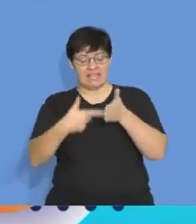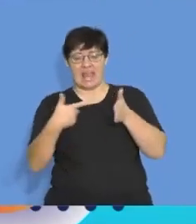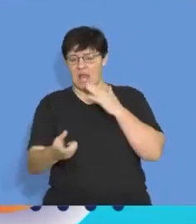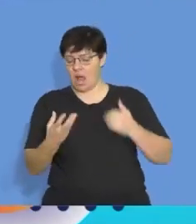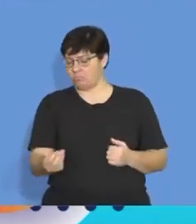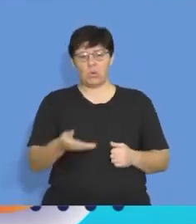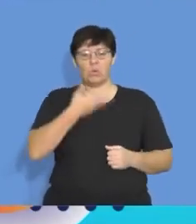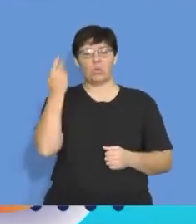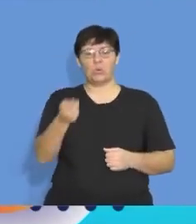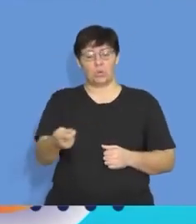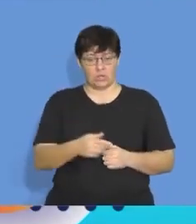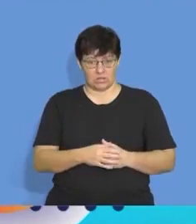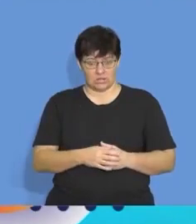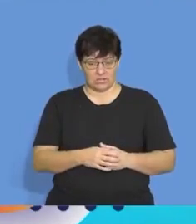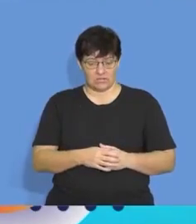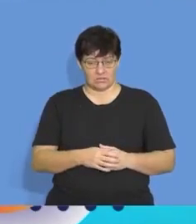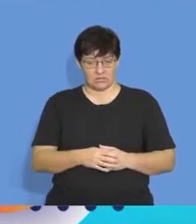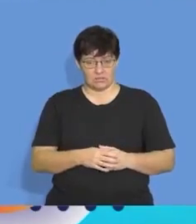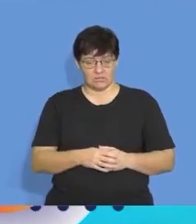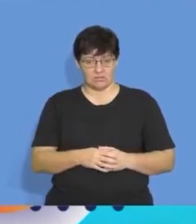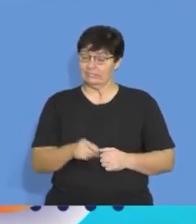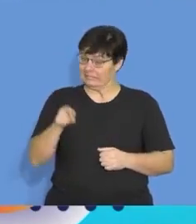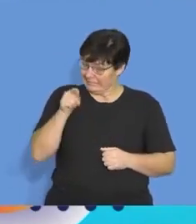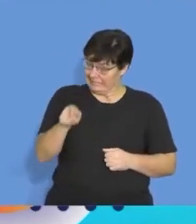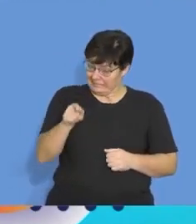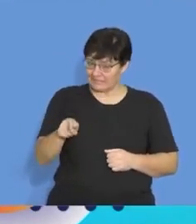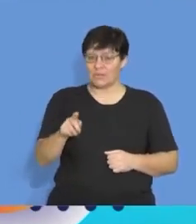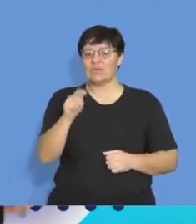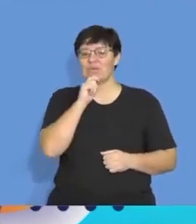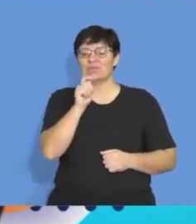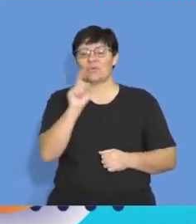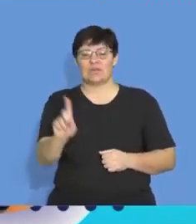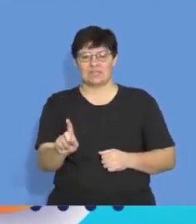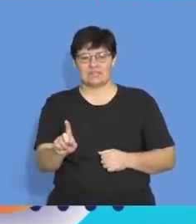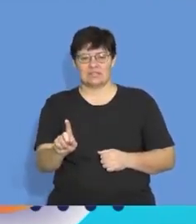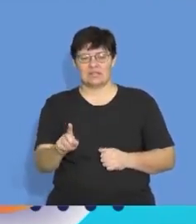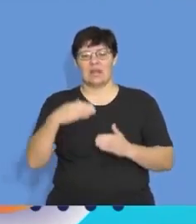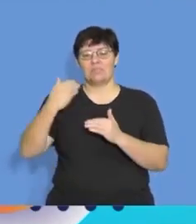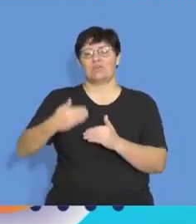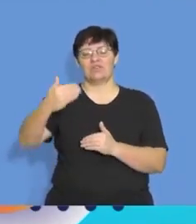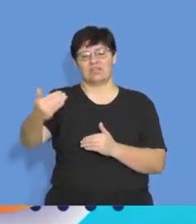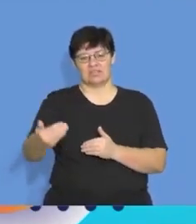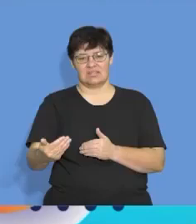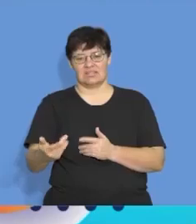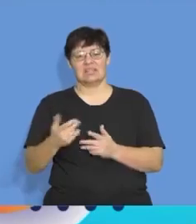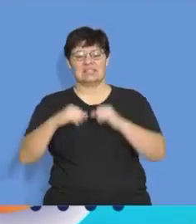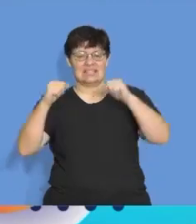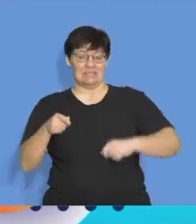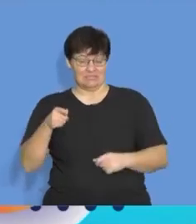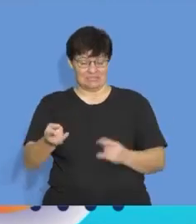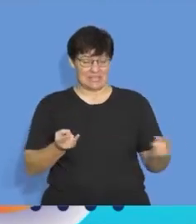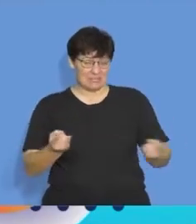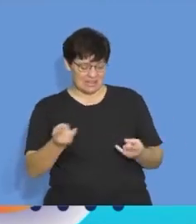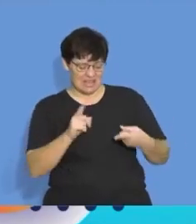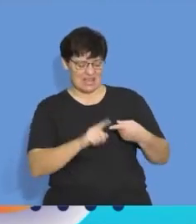scanners. Those are the types of businesses that will be using what we call the periodic inventory